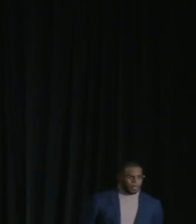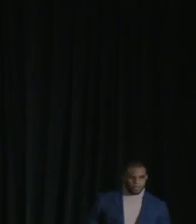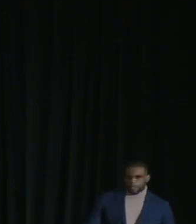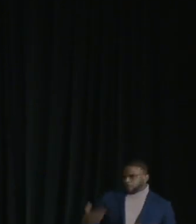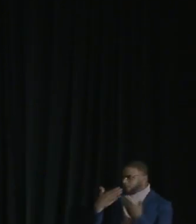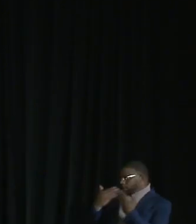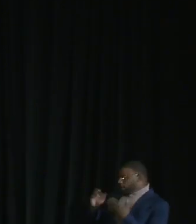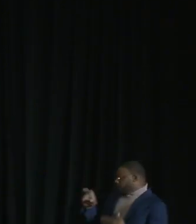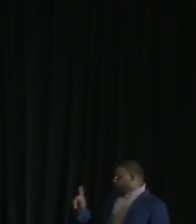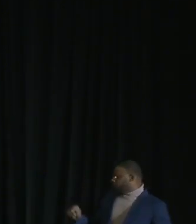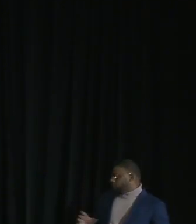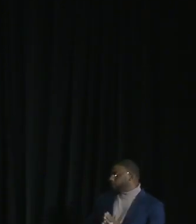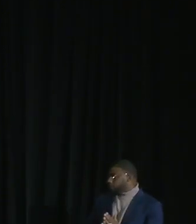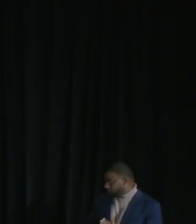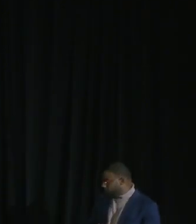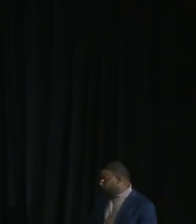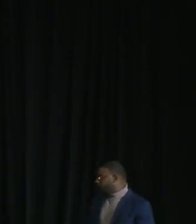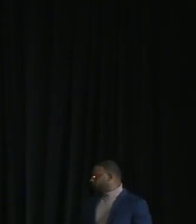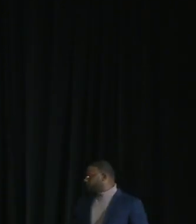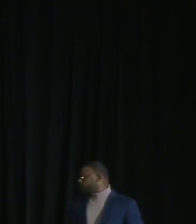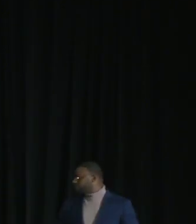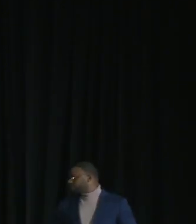Thank you, Robert.